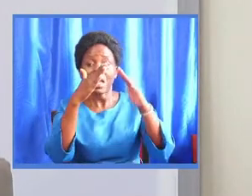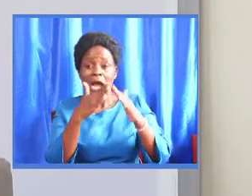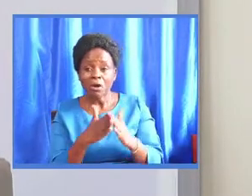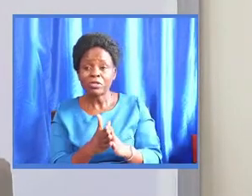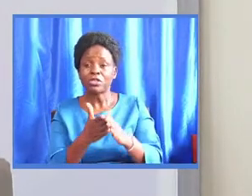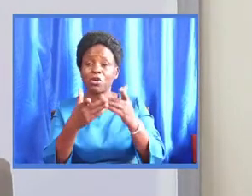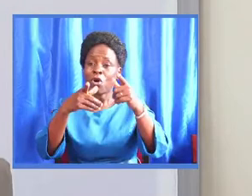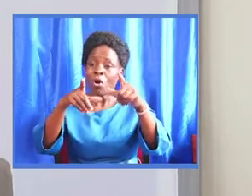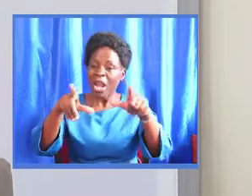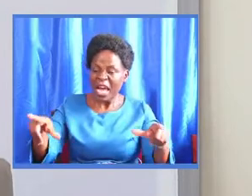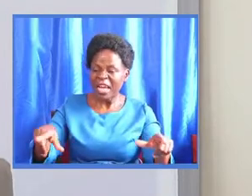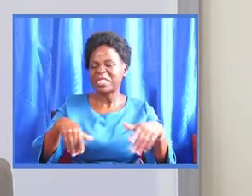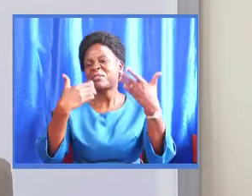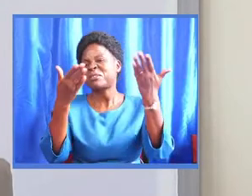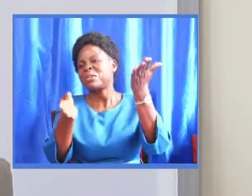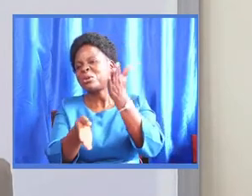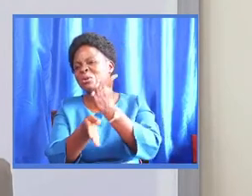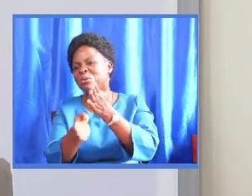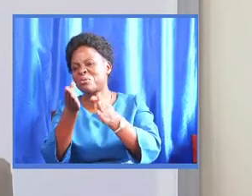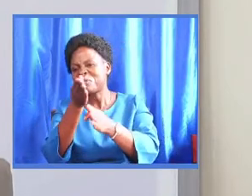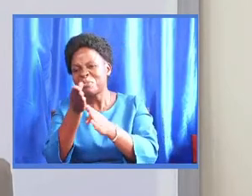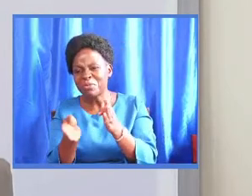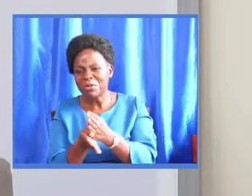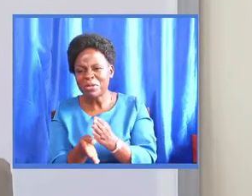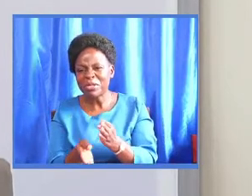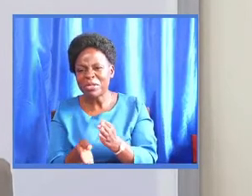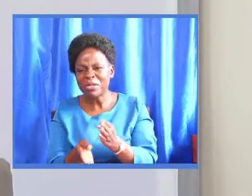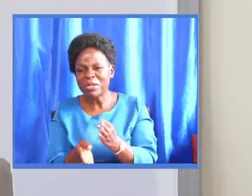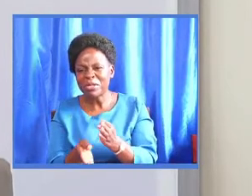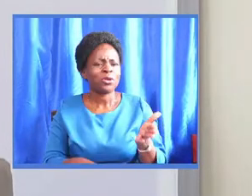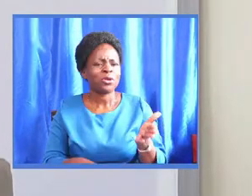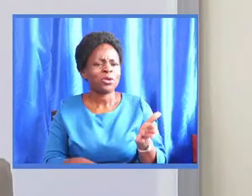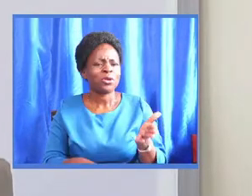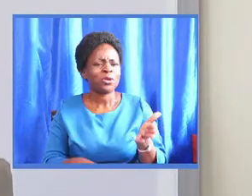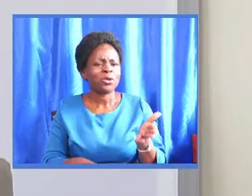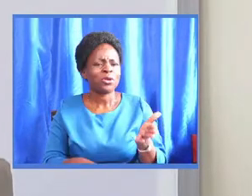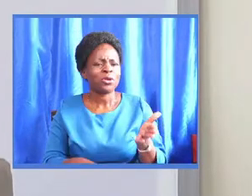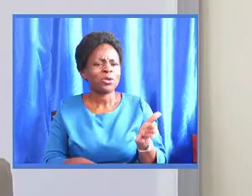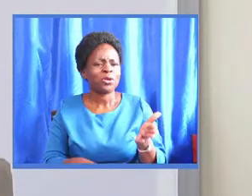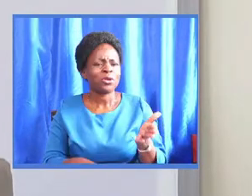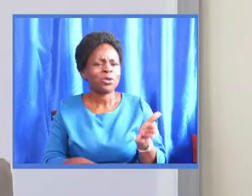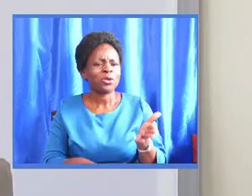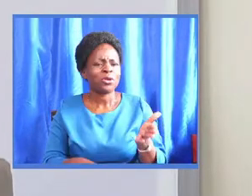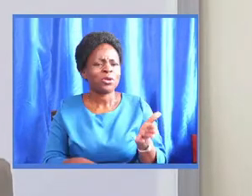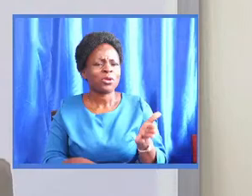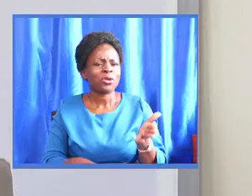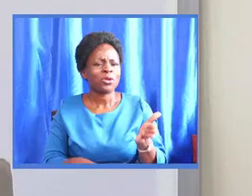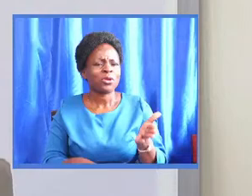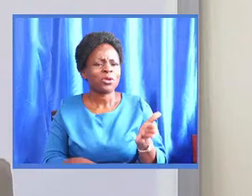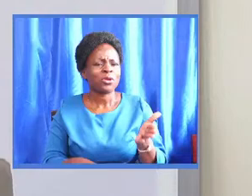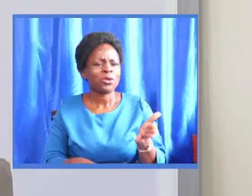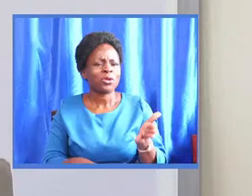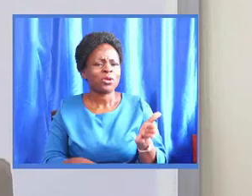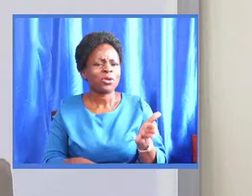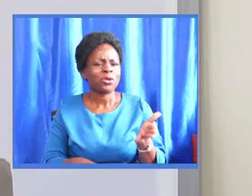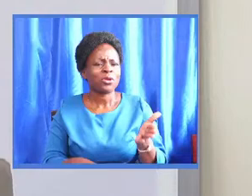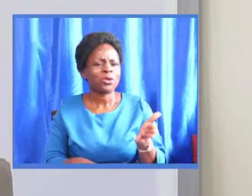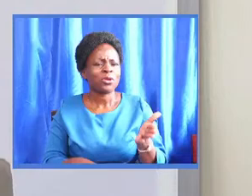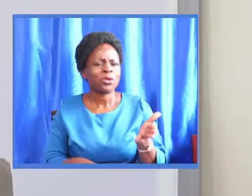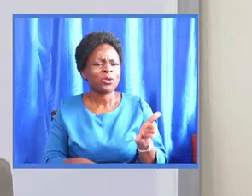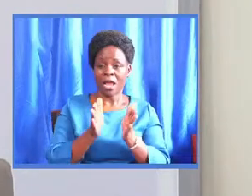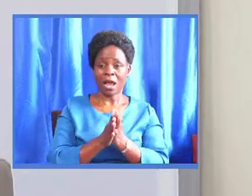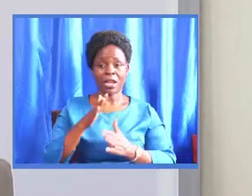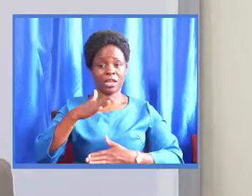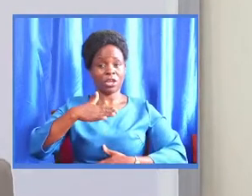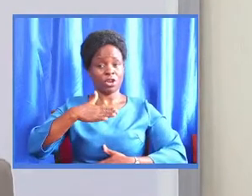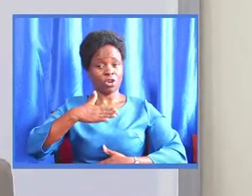land, the buildings, the whatever nature, the condominiums we're talking about, as long as they're incorporated and owned